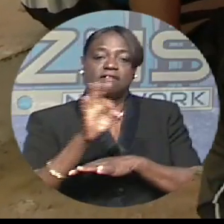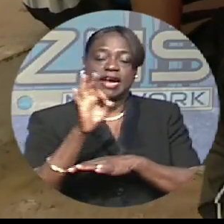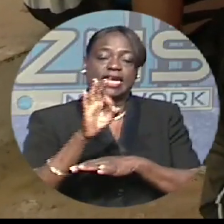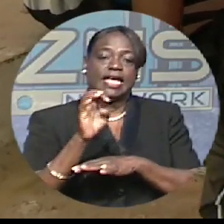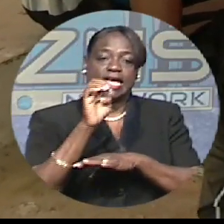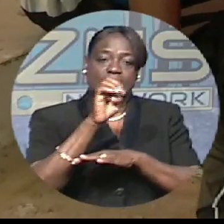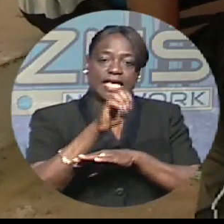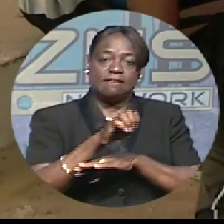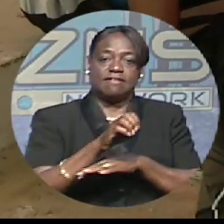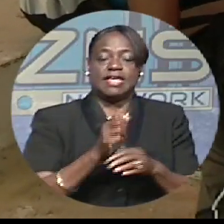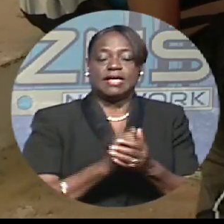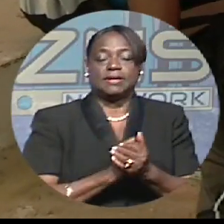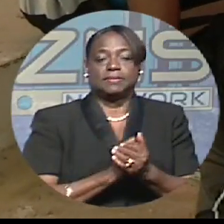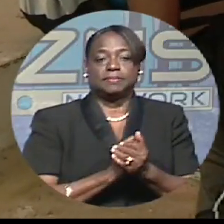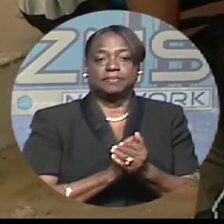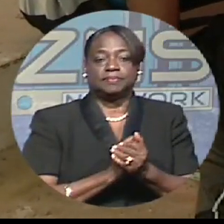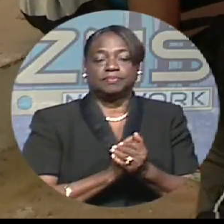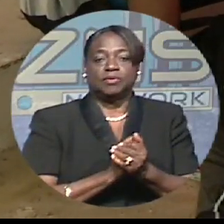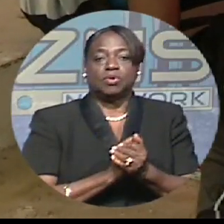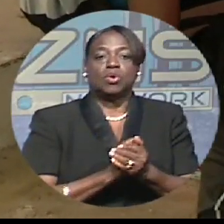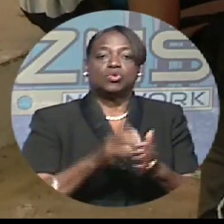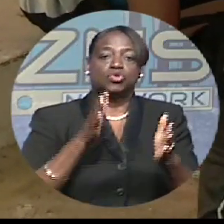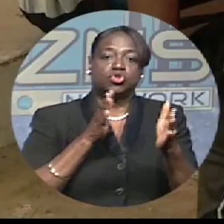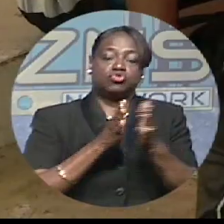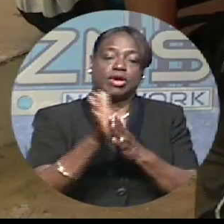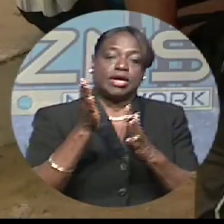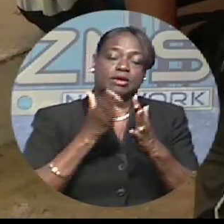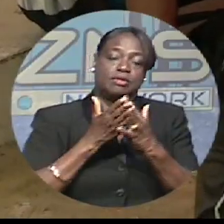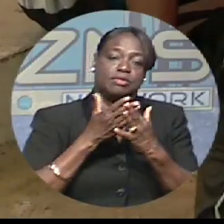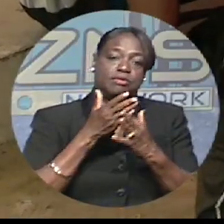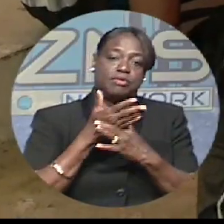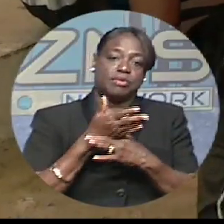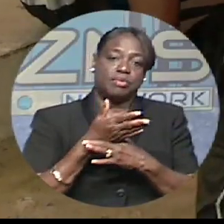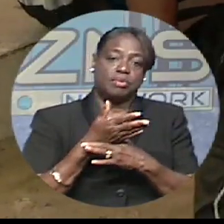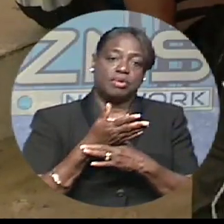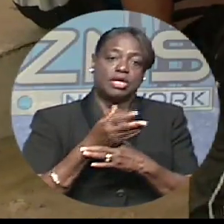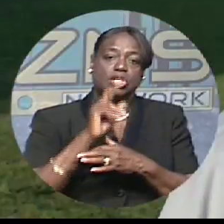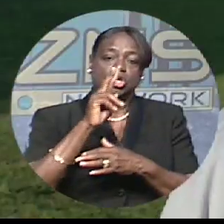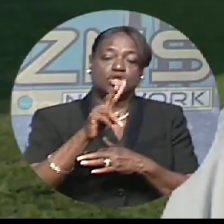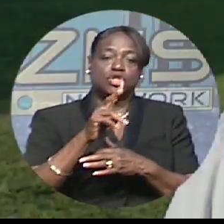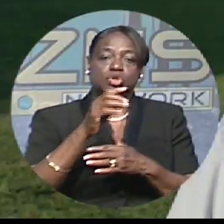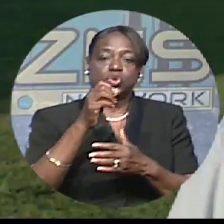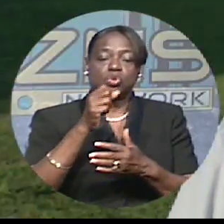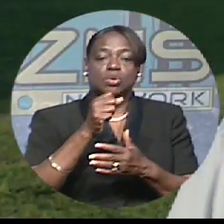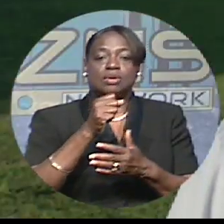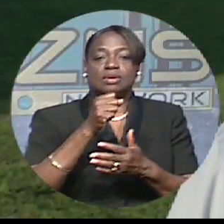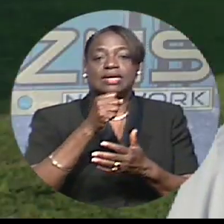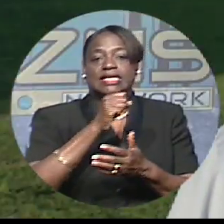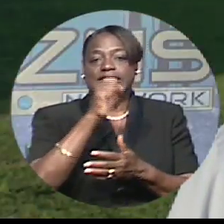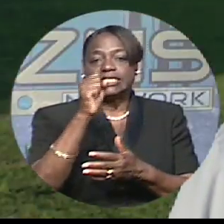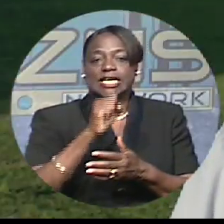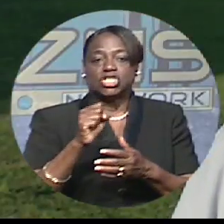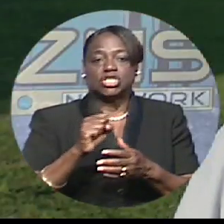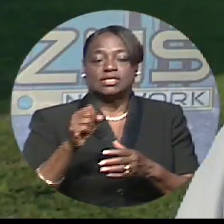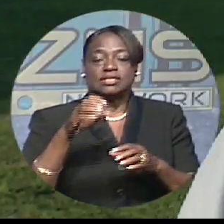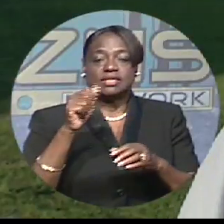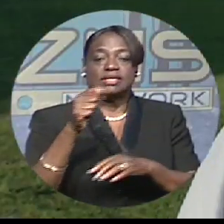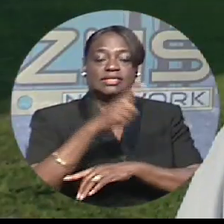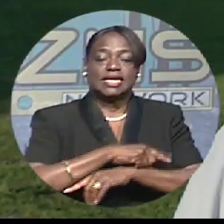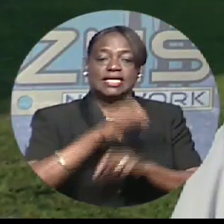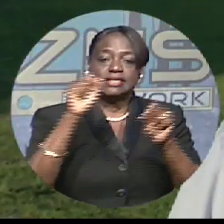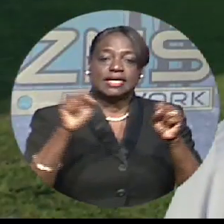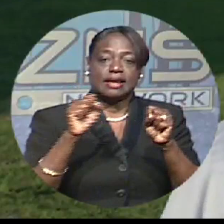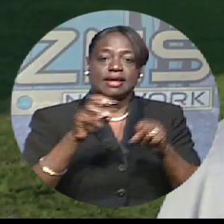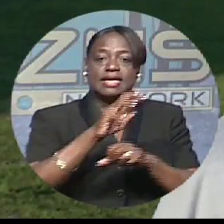competition as early as Friday evening. And we go straight through, and there's a schedule for two sessions a day, which will be Saturday, Sunday, and Monday, and the